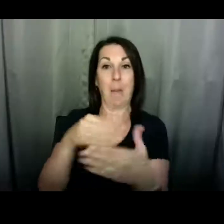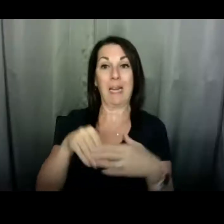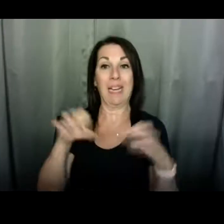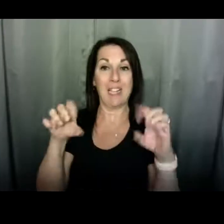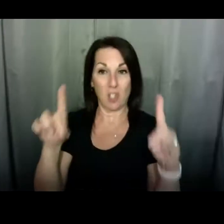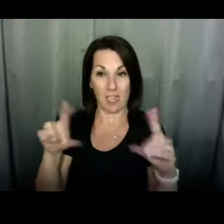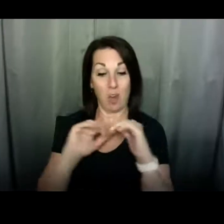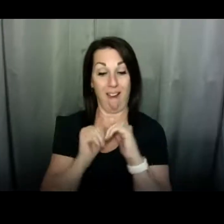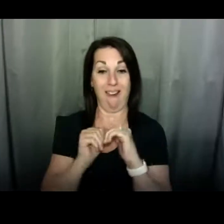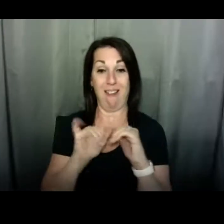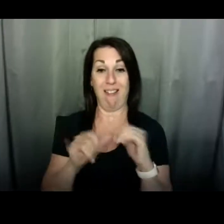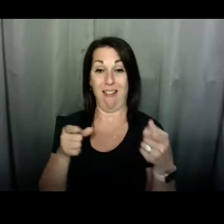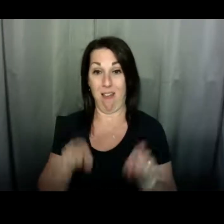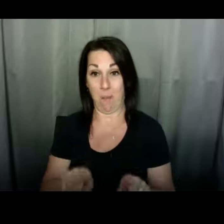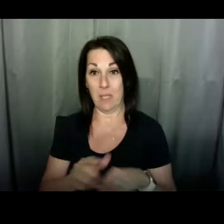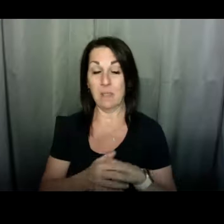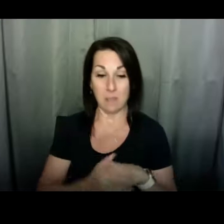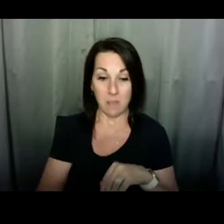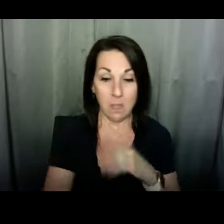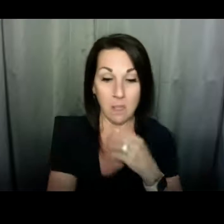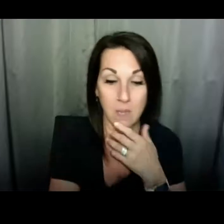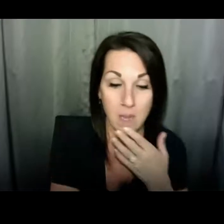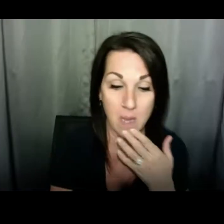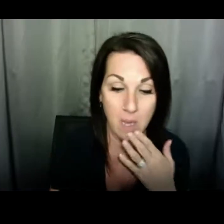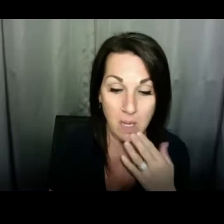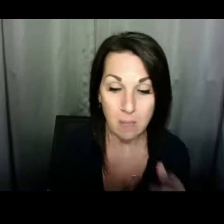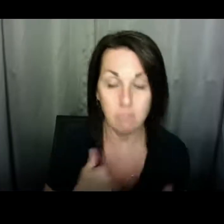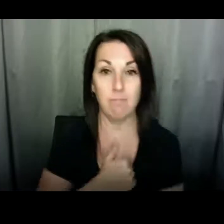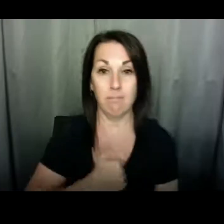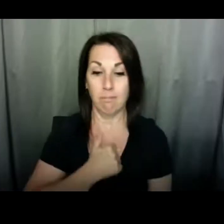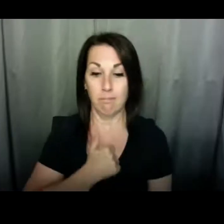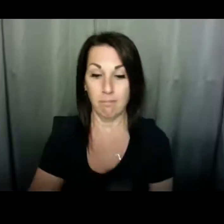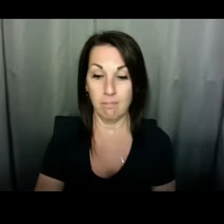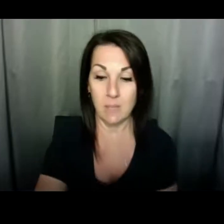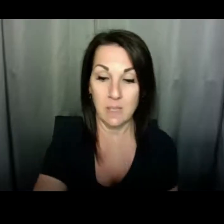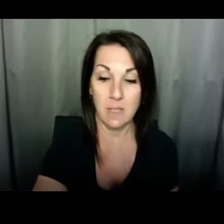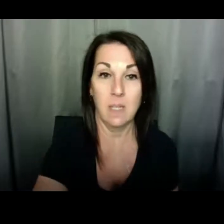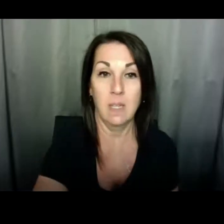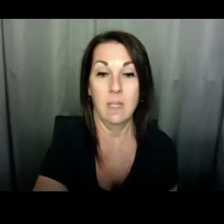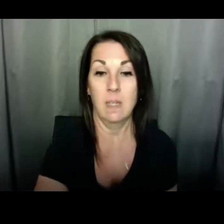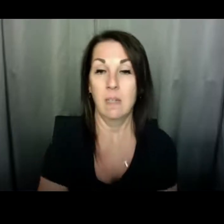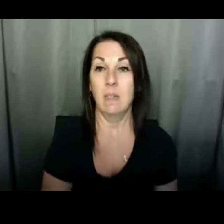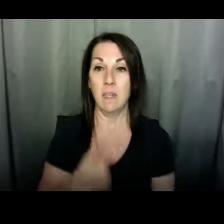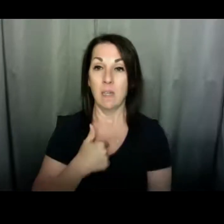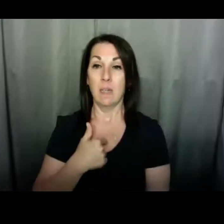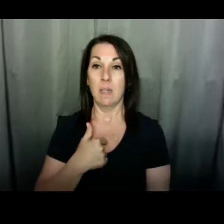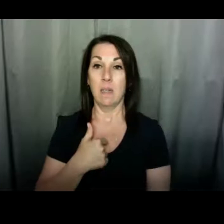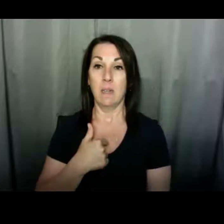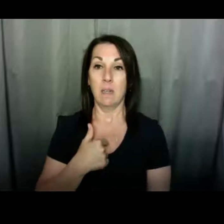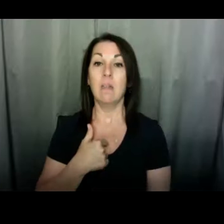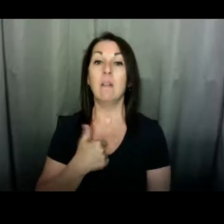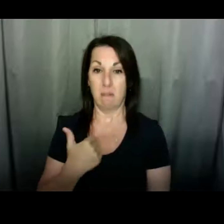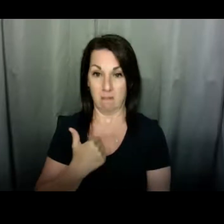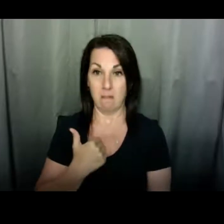way that we went about that, and we had funds from the